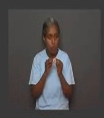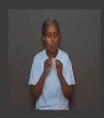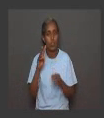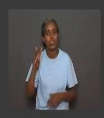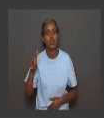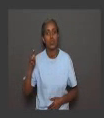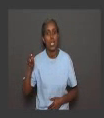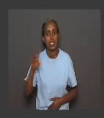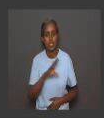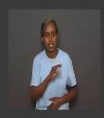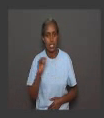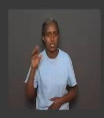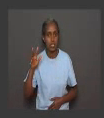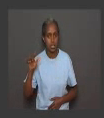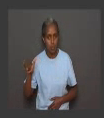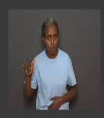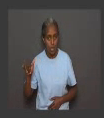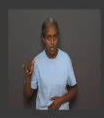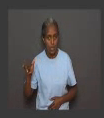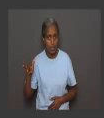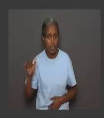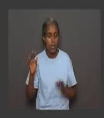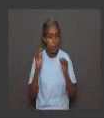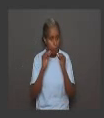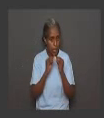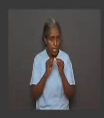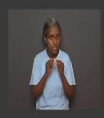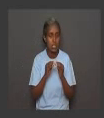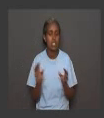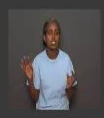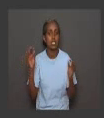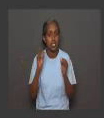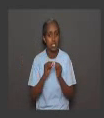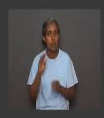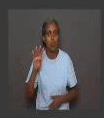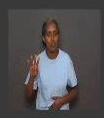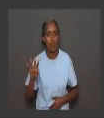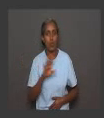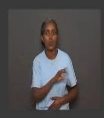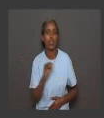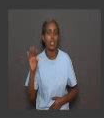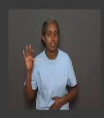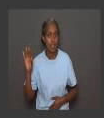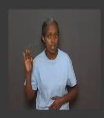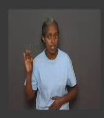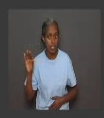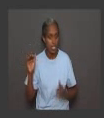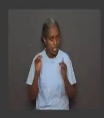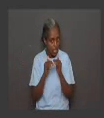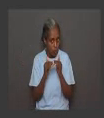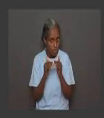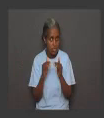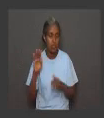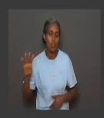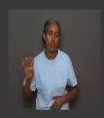of 2x and 3y plus the sum of 4 and 9